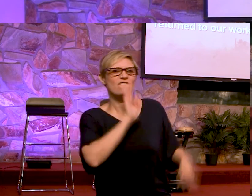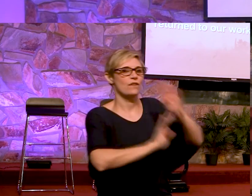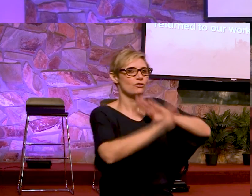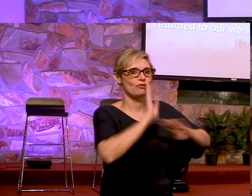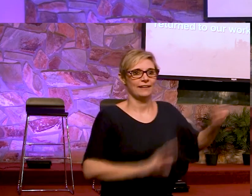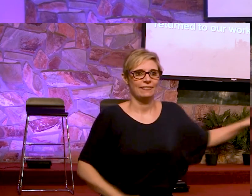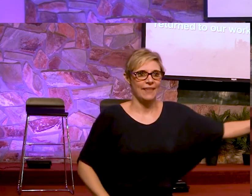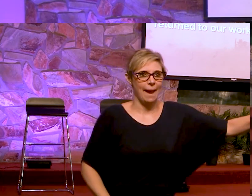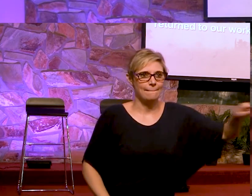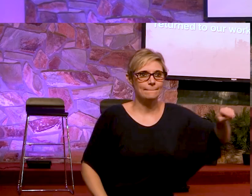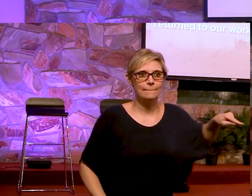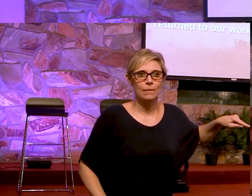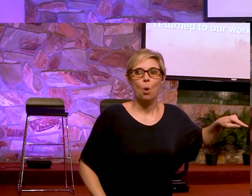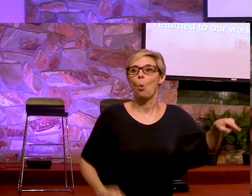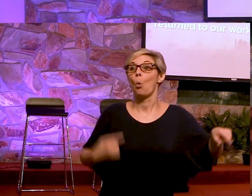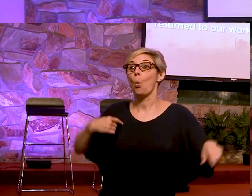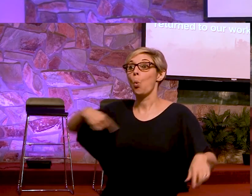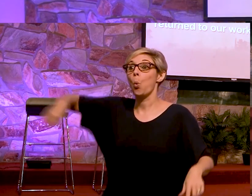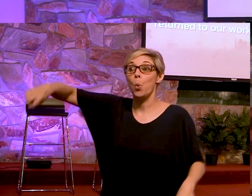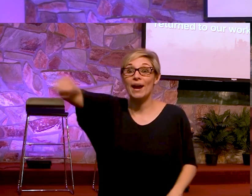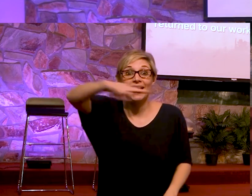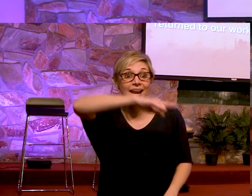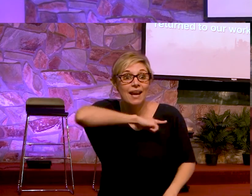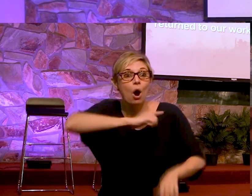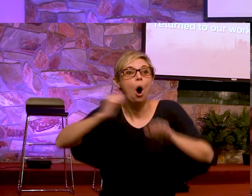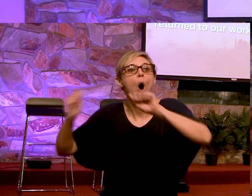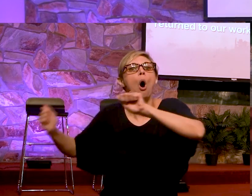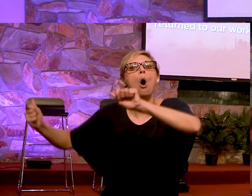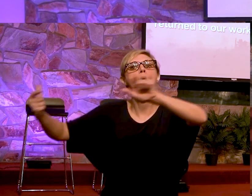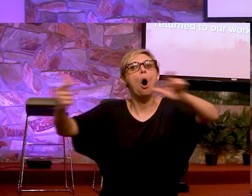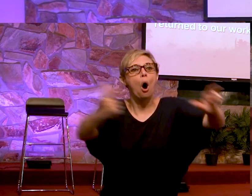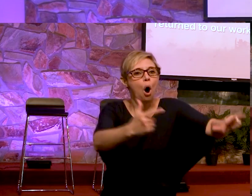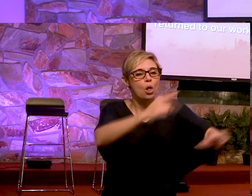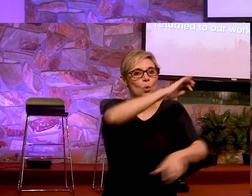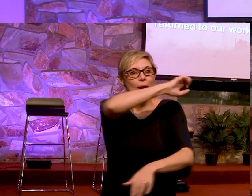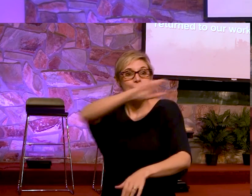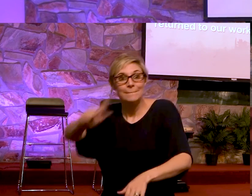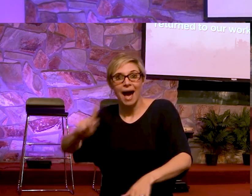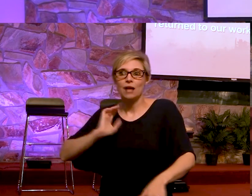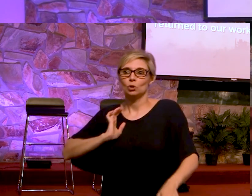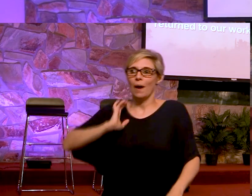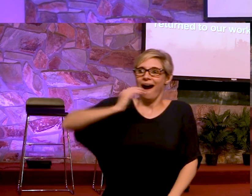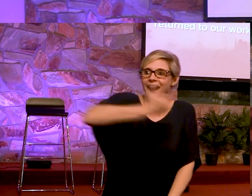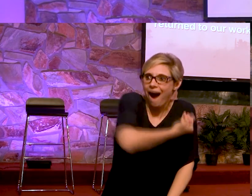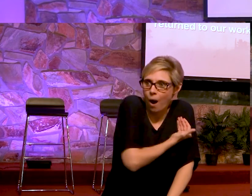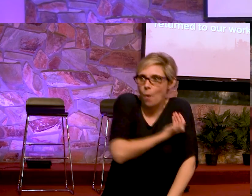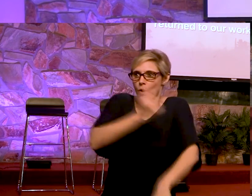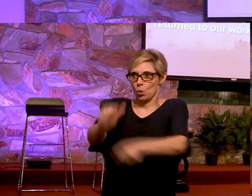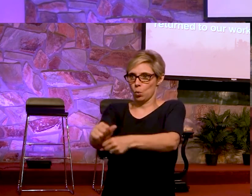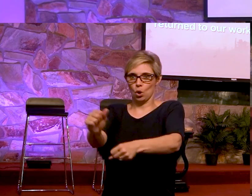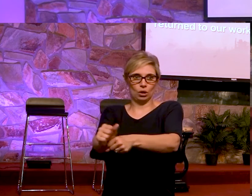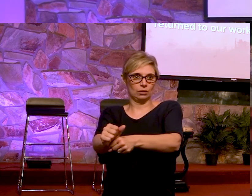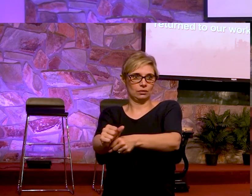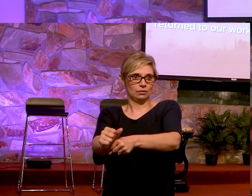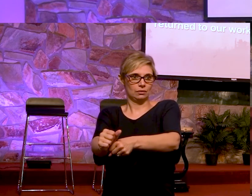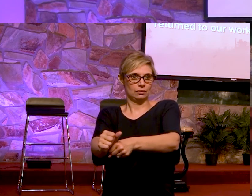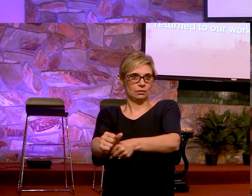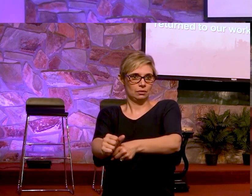is, we all returned to our work on the wall.